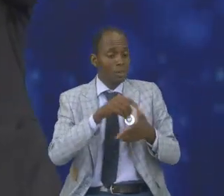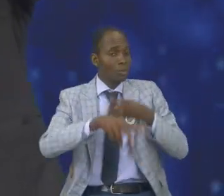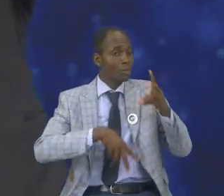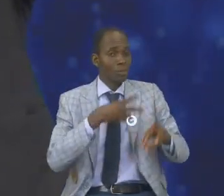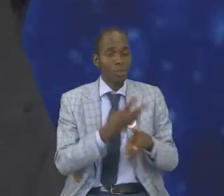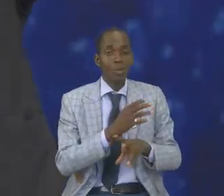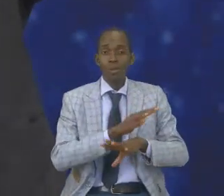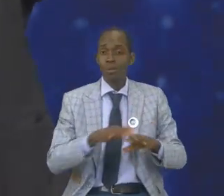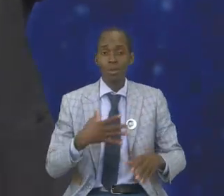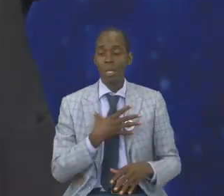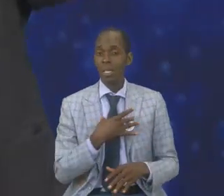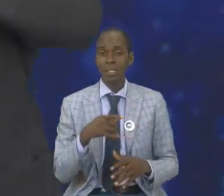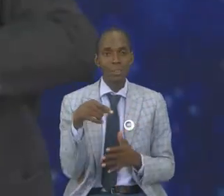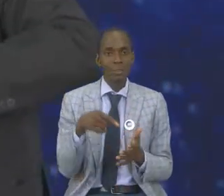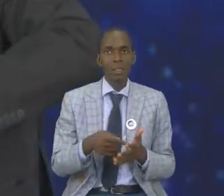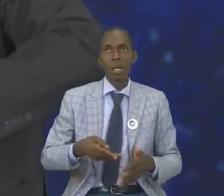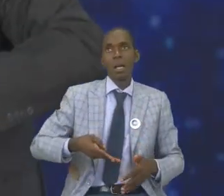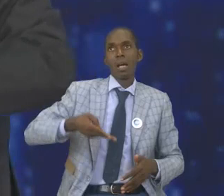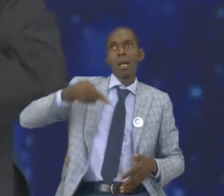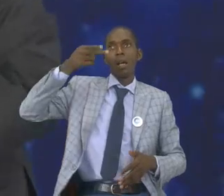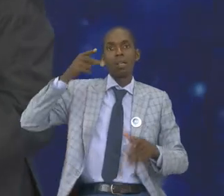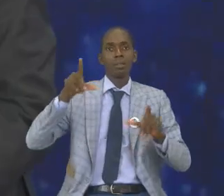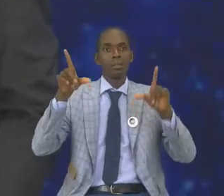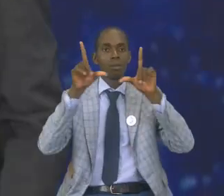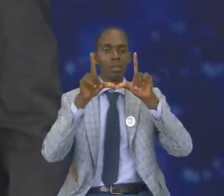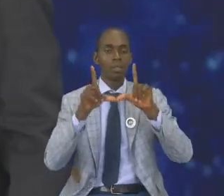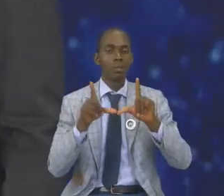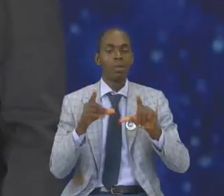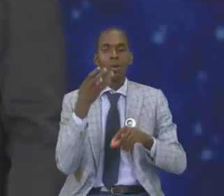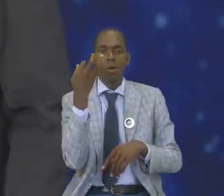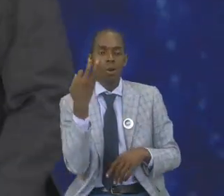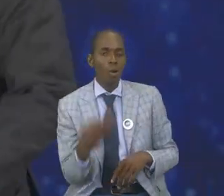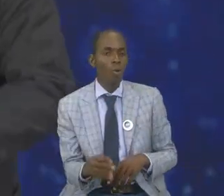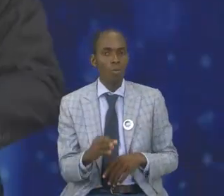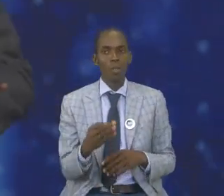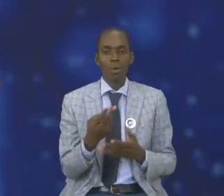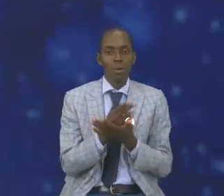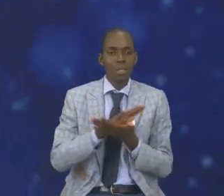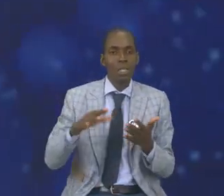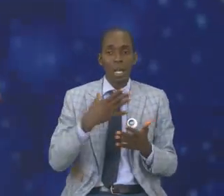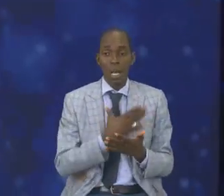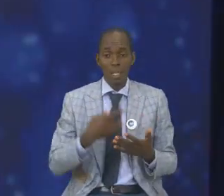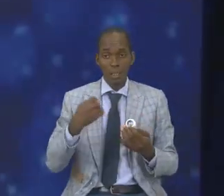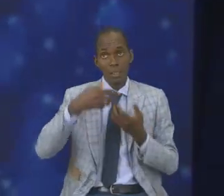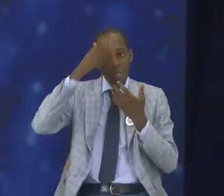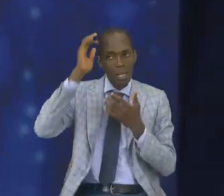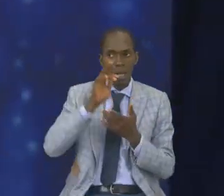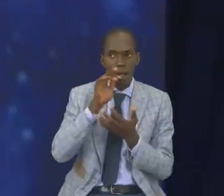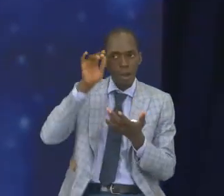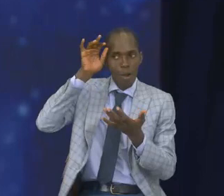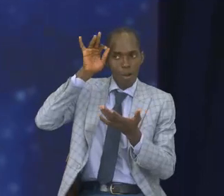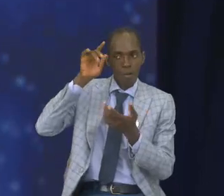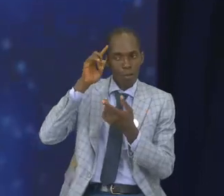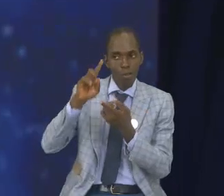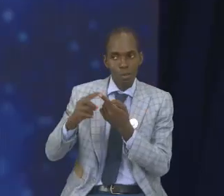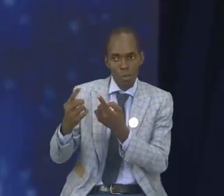level, high powered holiness and righteousness. And now the lions are waiting for him. He will sub-pedal,